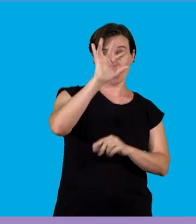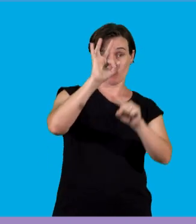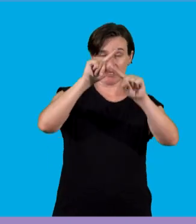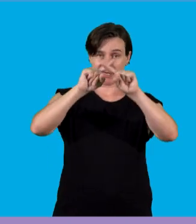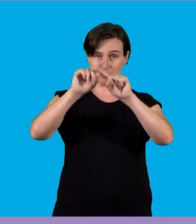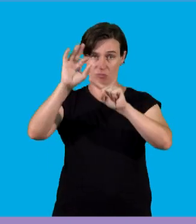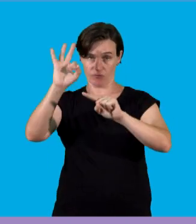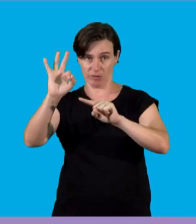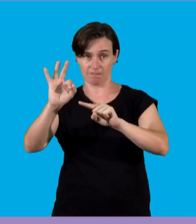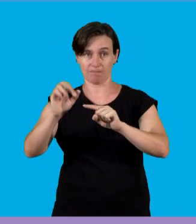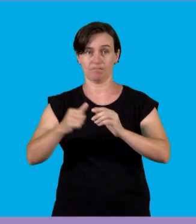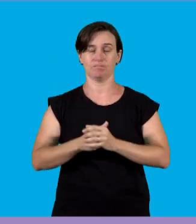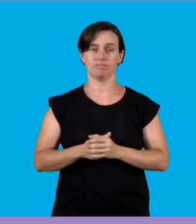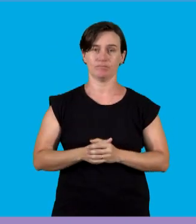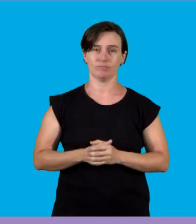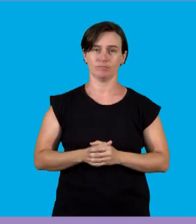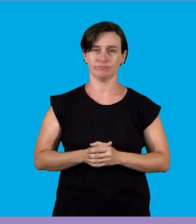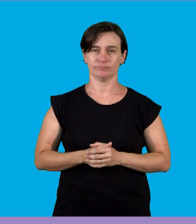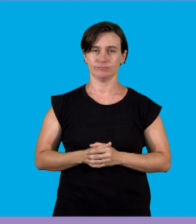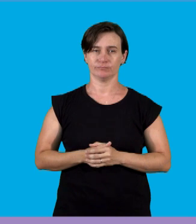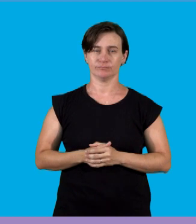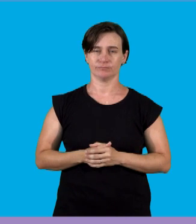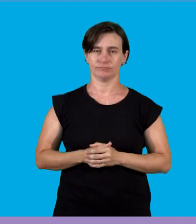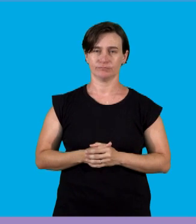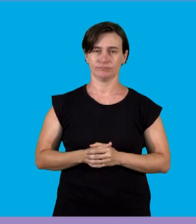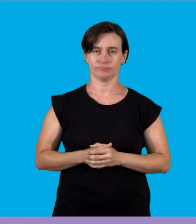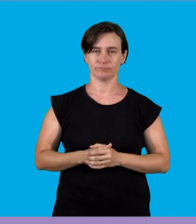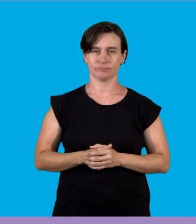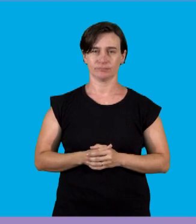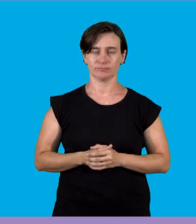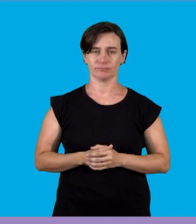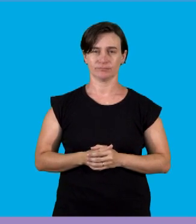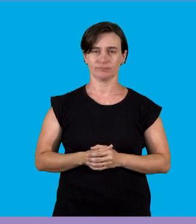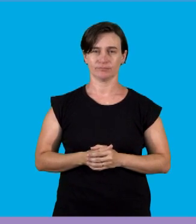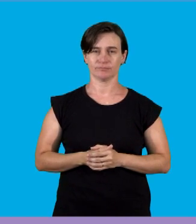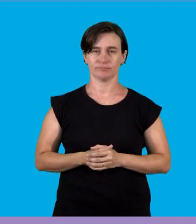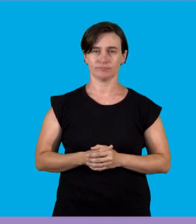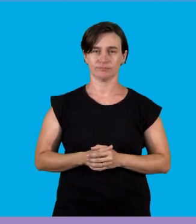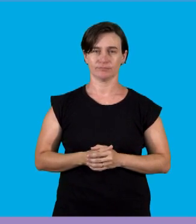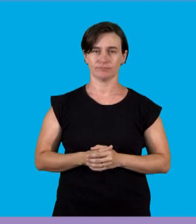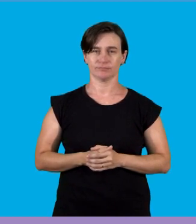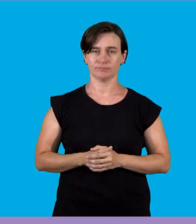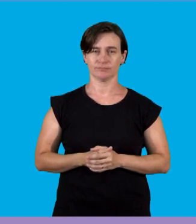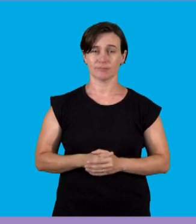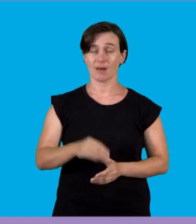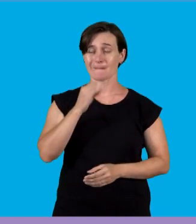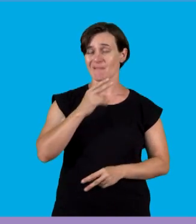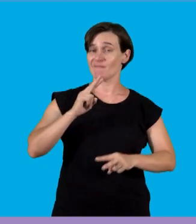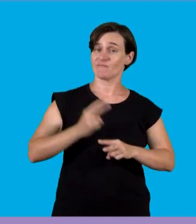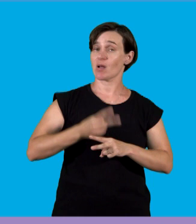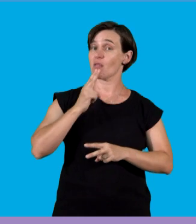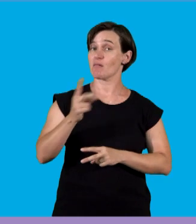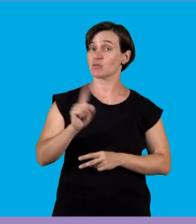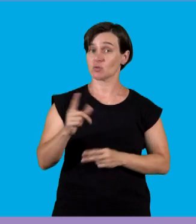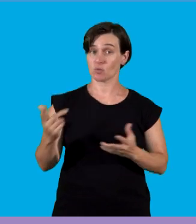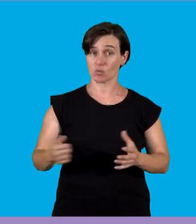5. And we are going to now raise it to the exponent 3 multiplied by 3, which will then give us